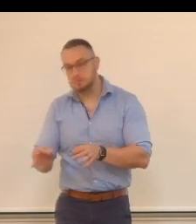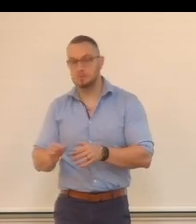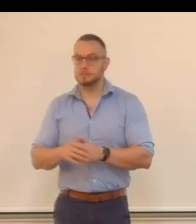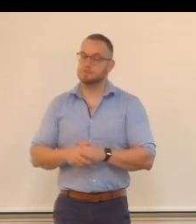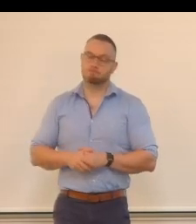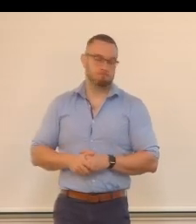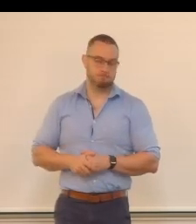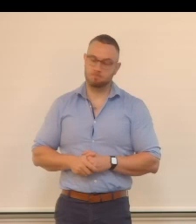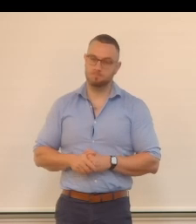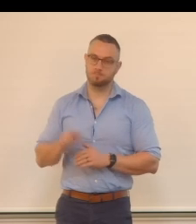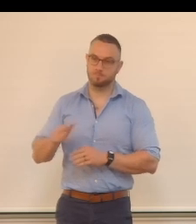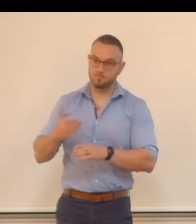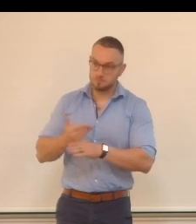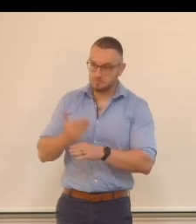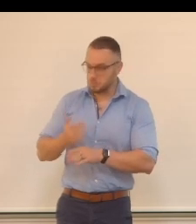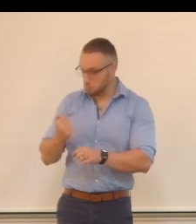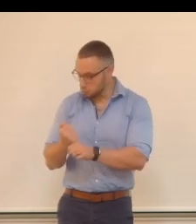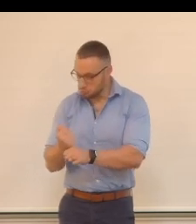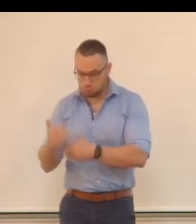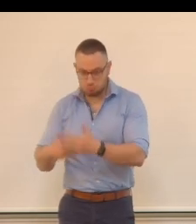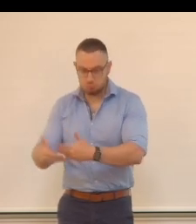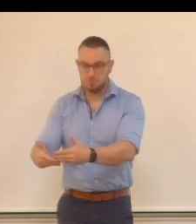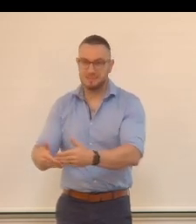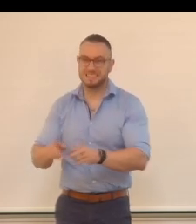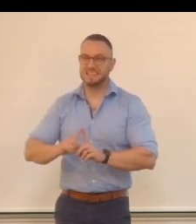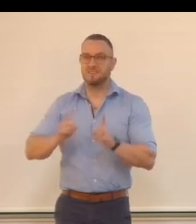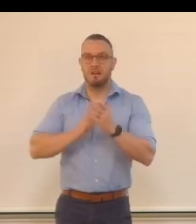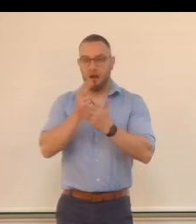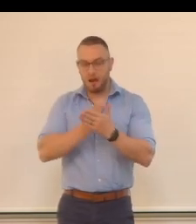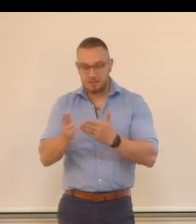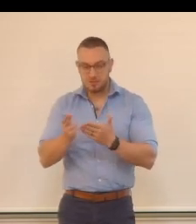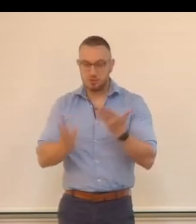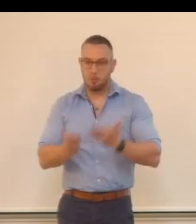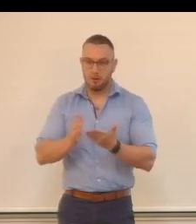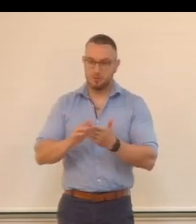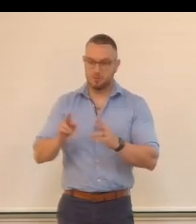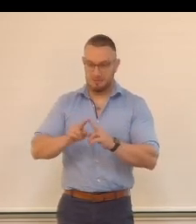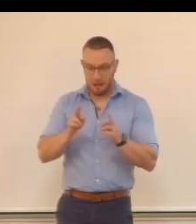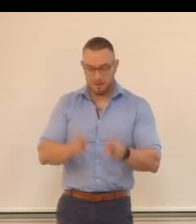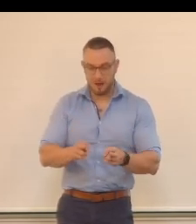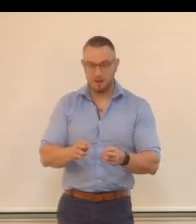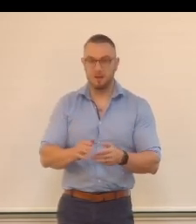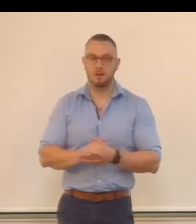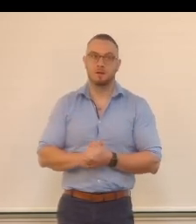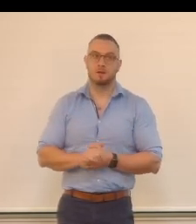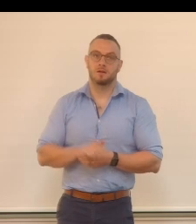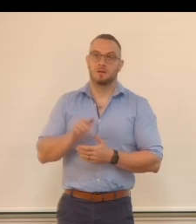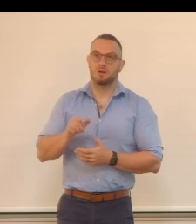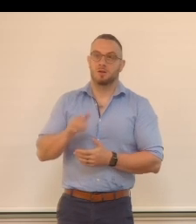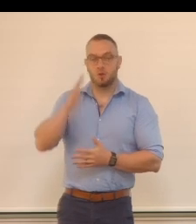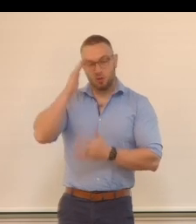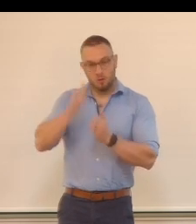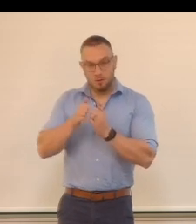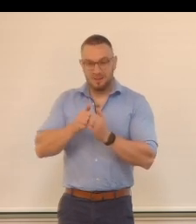to get your work done as you can, and different architecture to the habitat. And you are isolated. I'm going to talk about